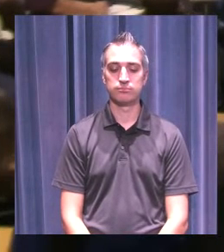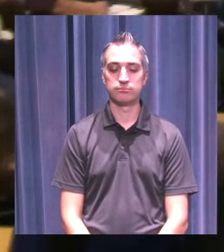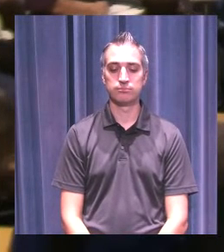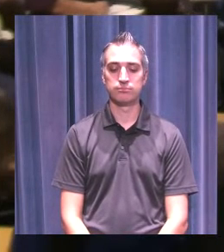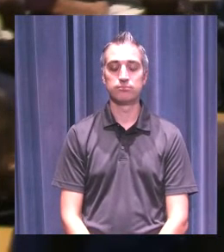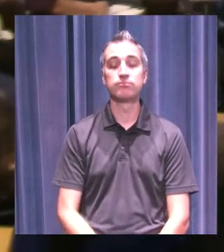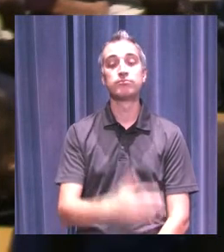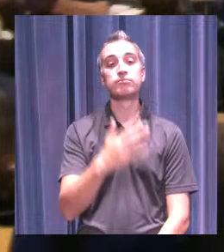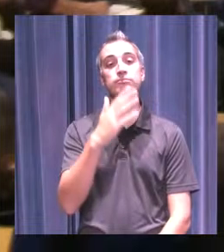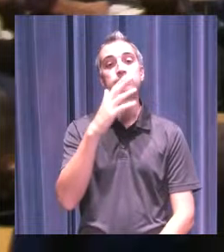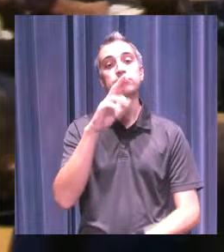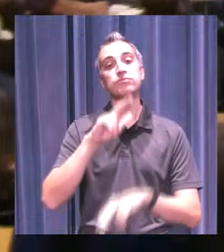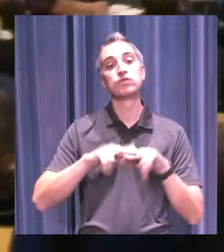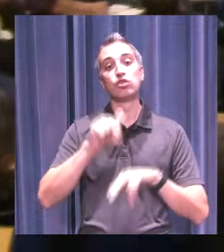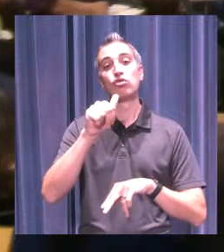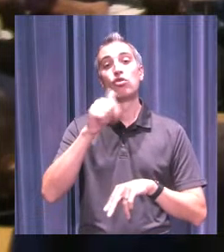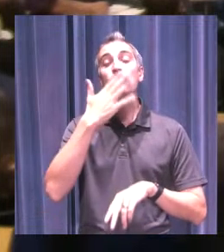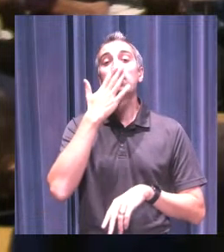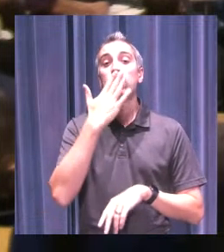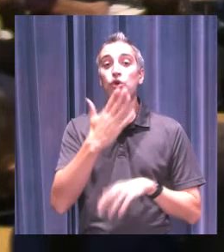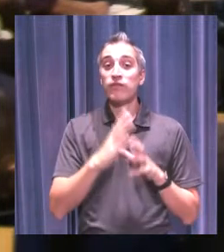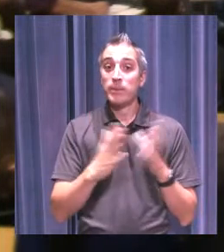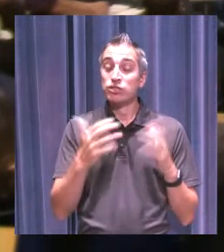Thank you very much. Are there any other comments?